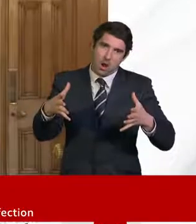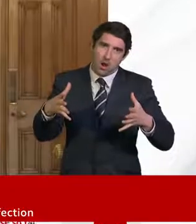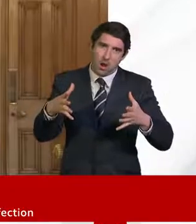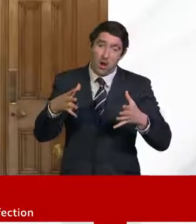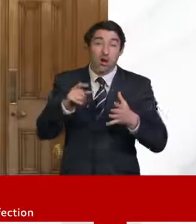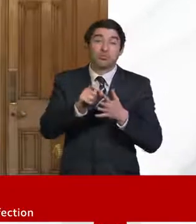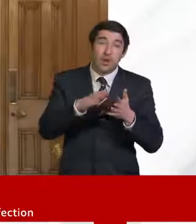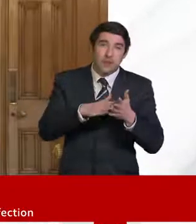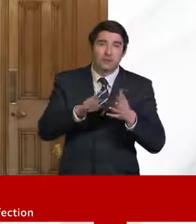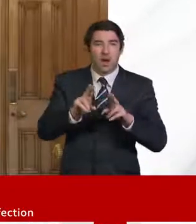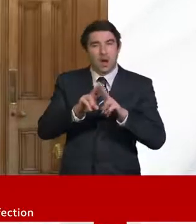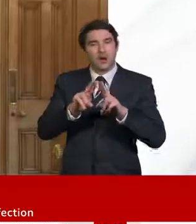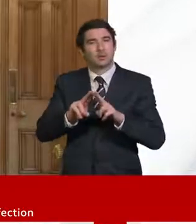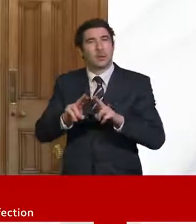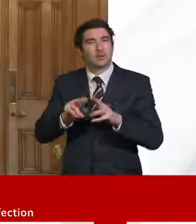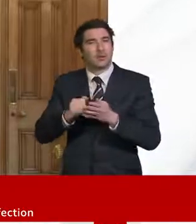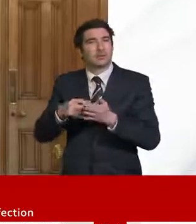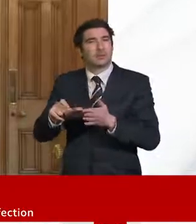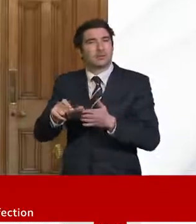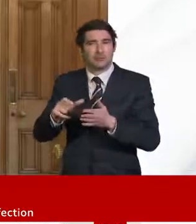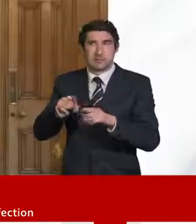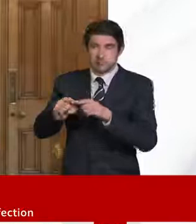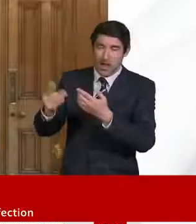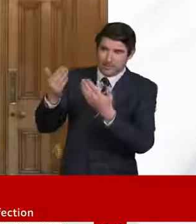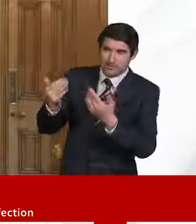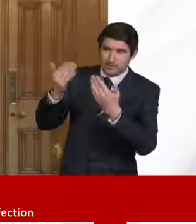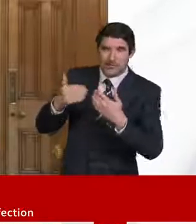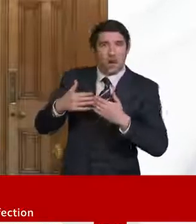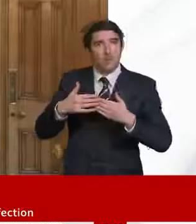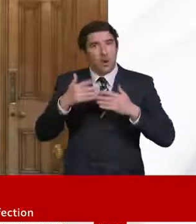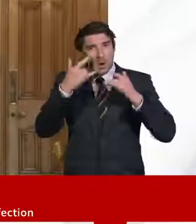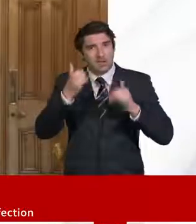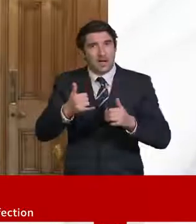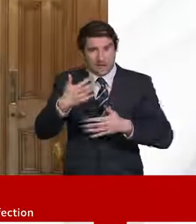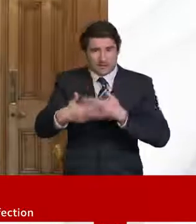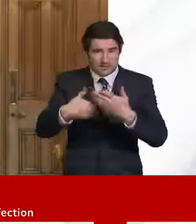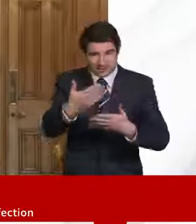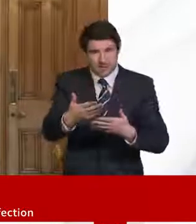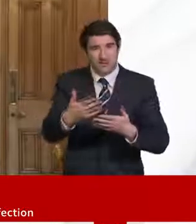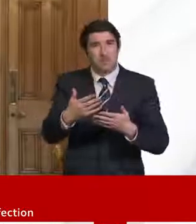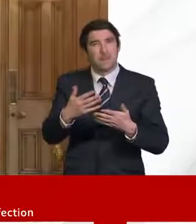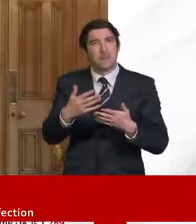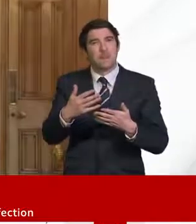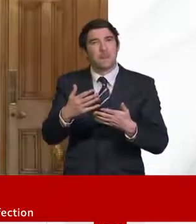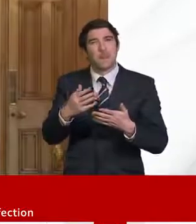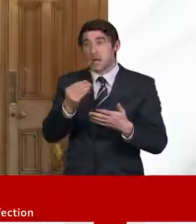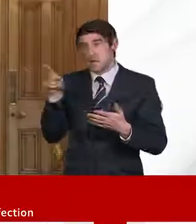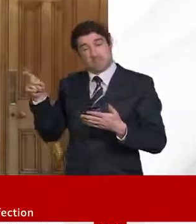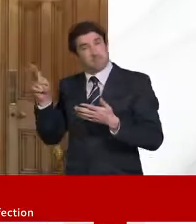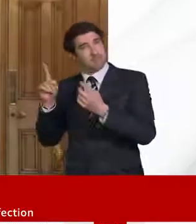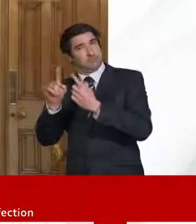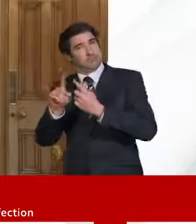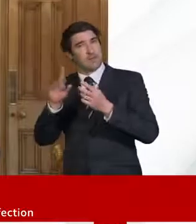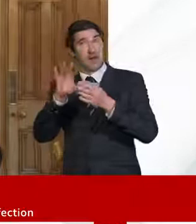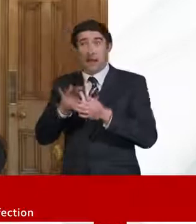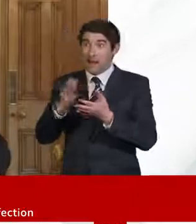just ask Stephen and Jenny to say a little bit about some of the testing comparisons which may or may not be valid and some of them which are